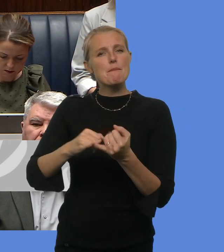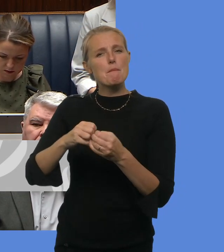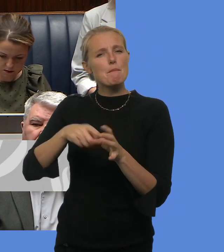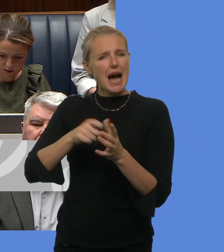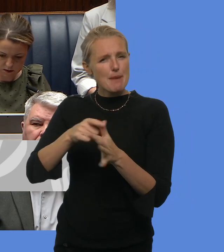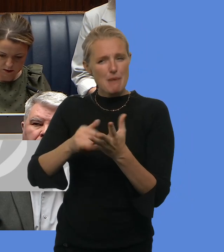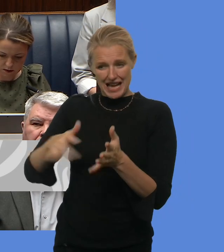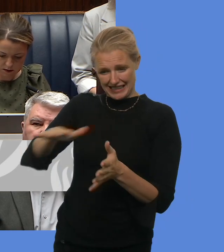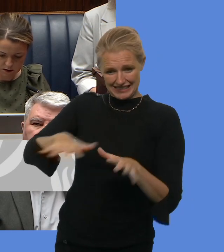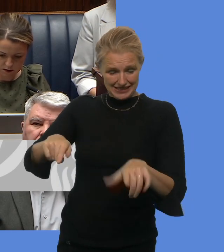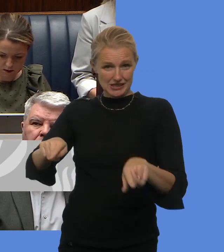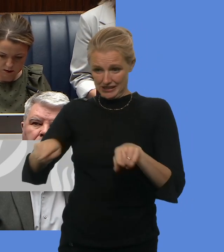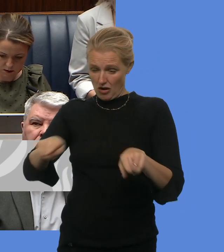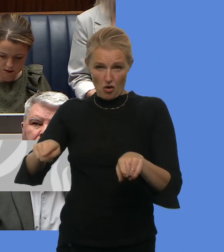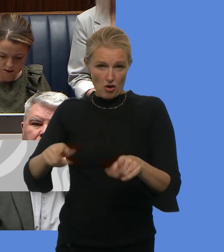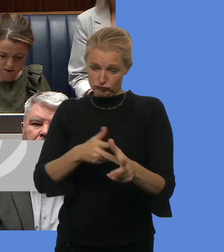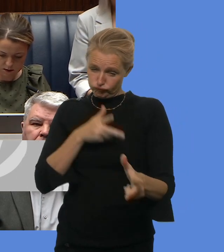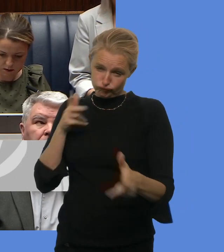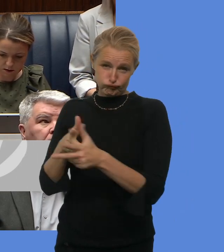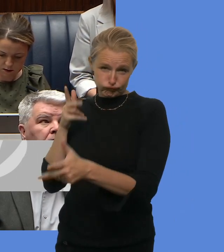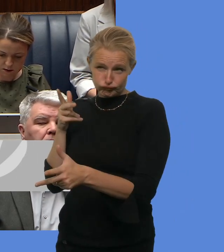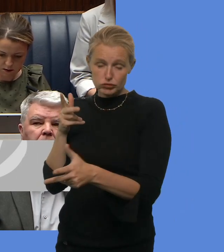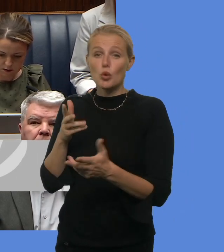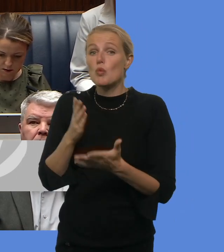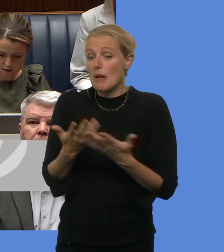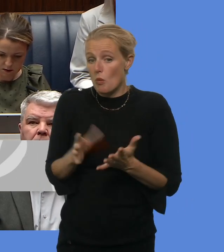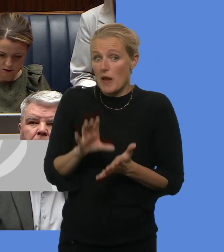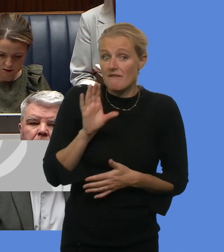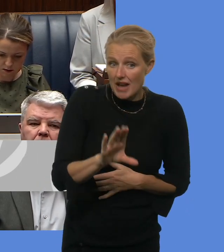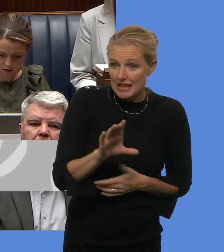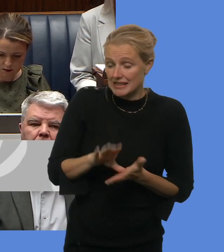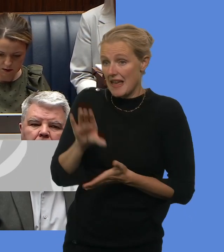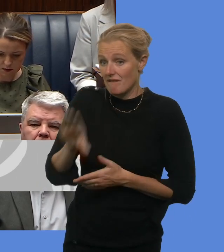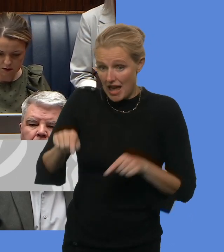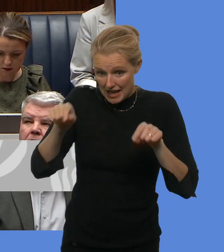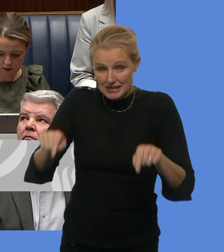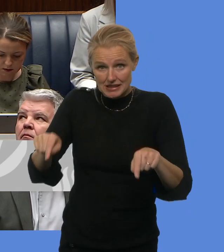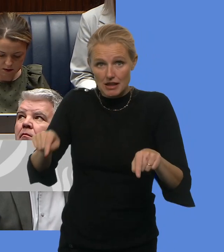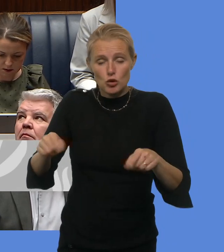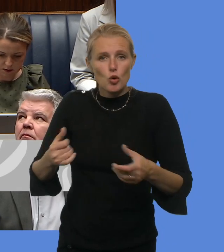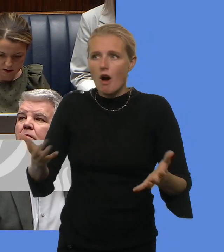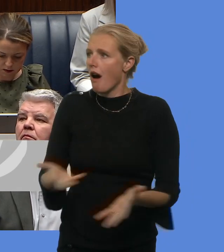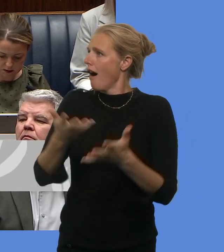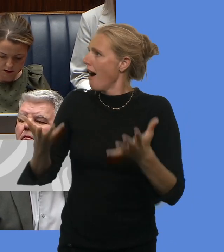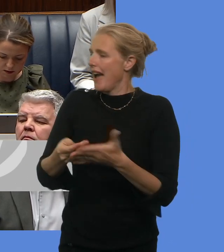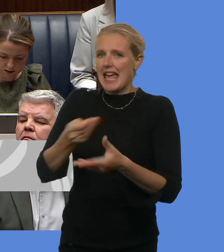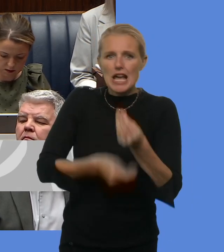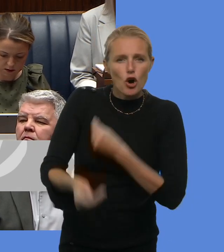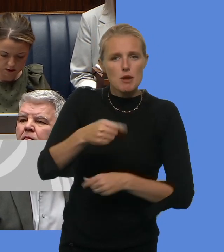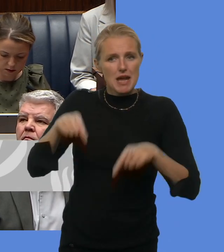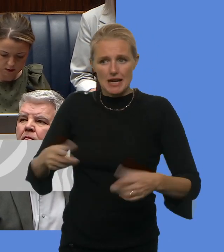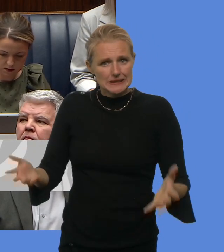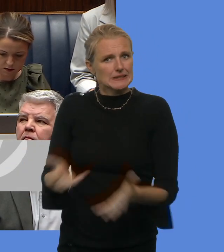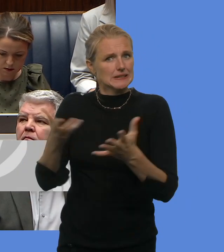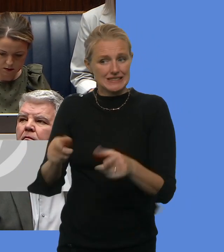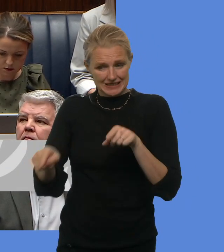the reason why some of it is happening is because we are making investment in our infrastructure for the economic well-being of us all. I